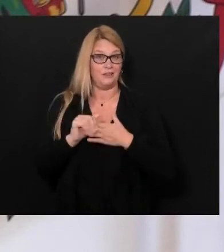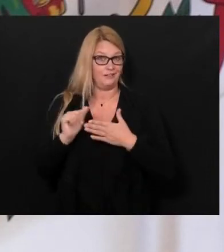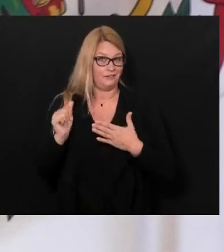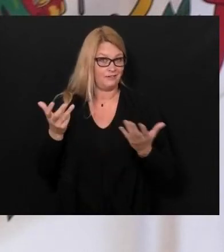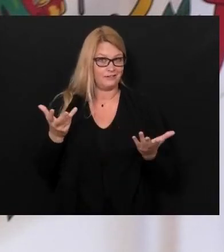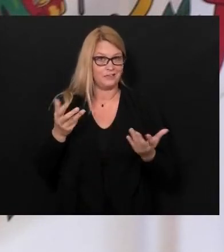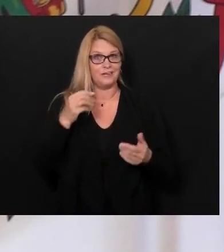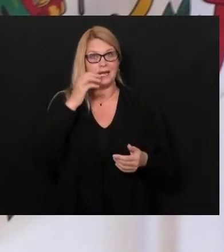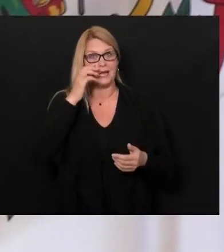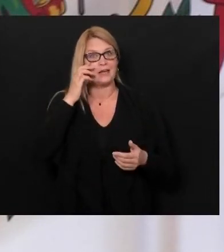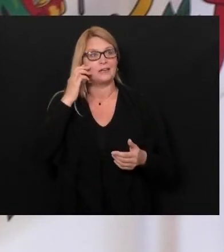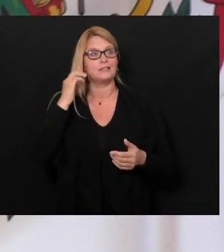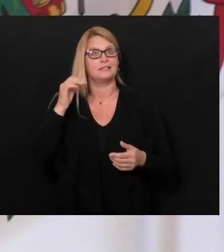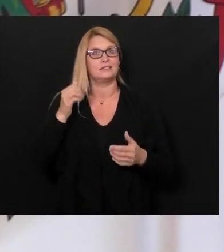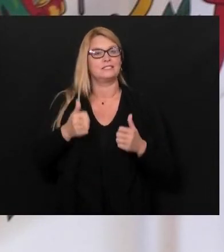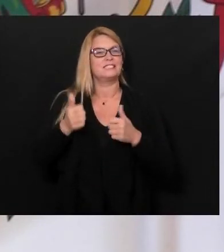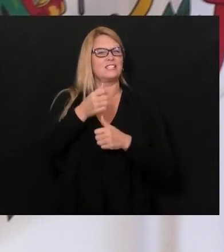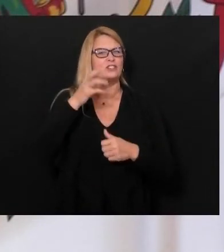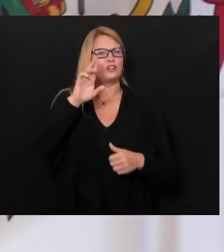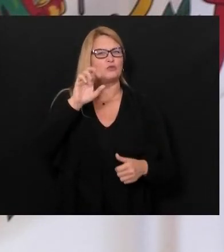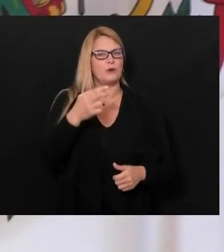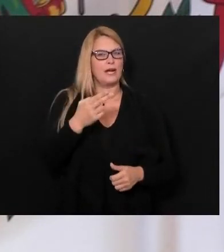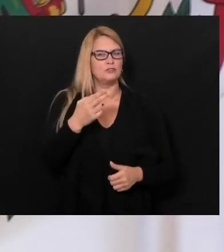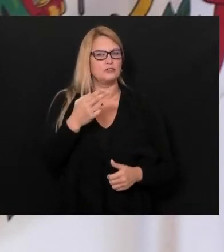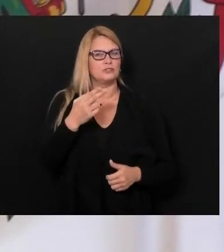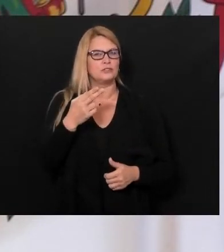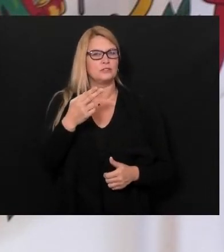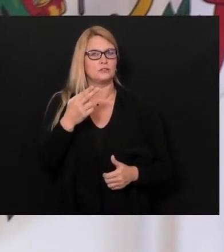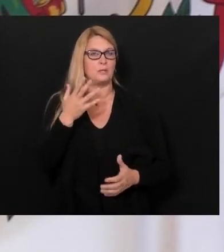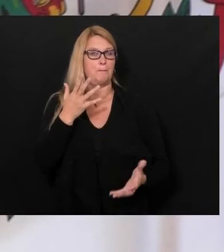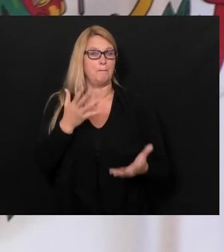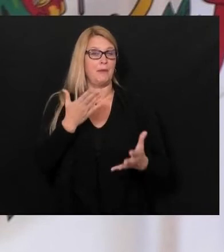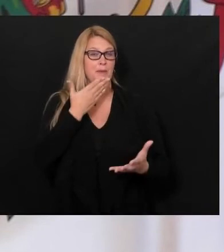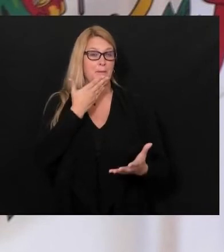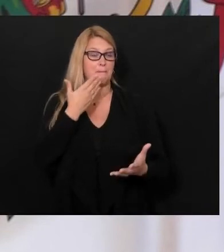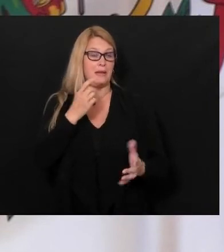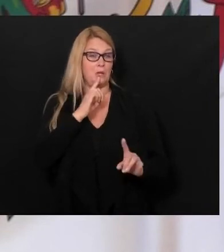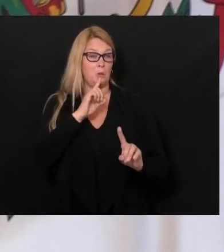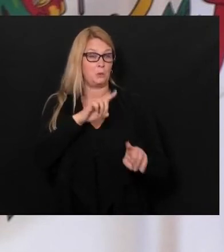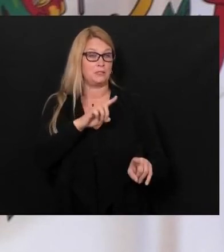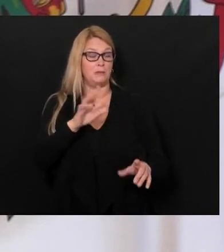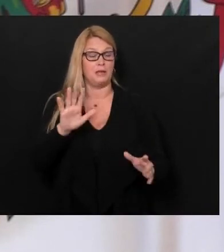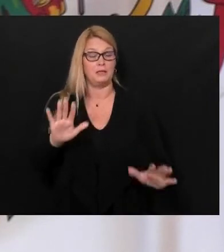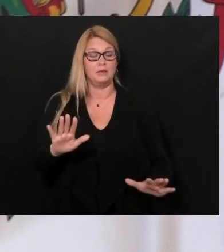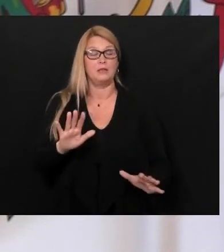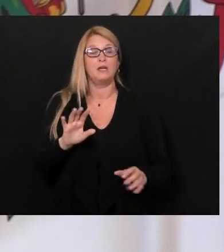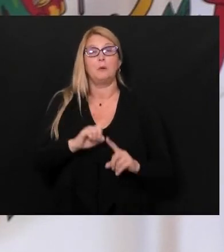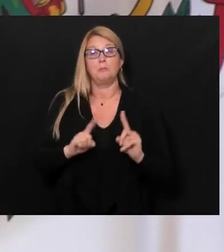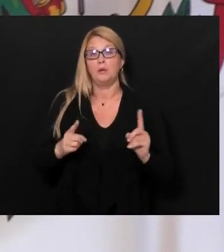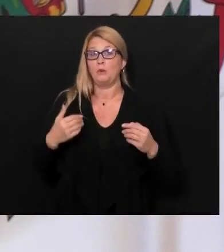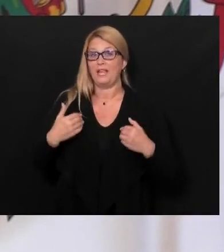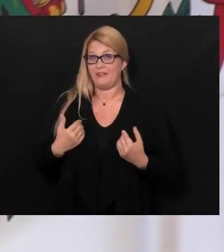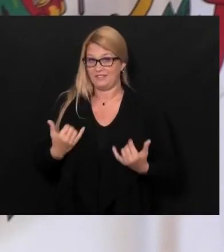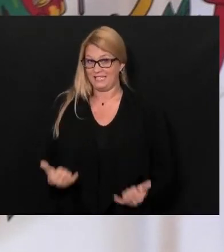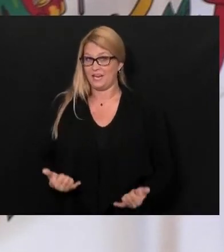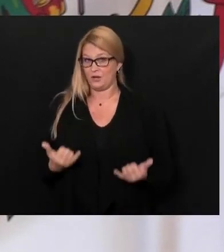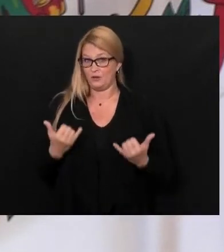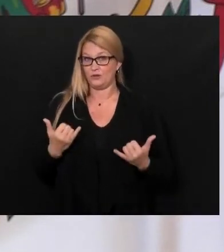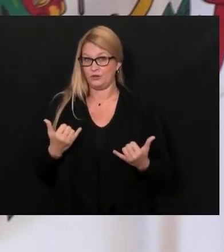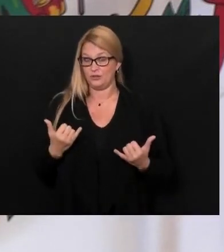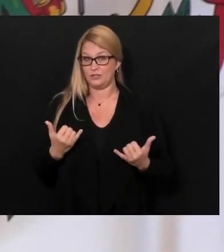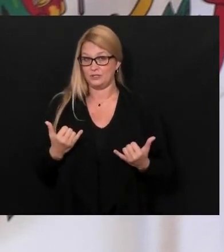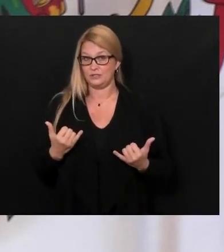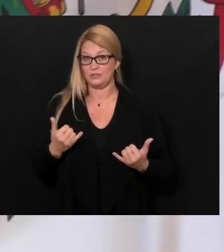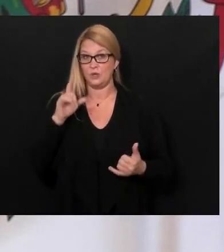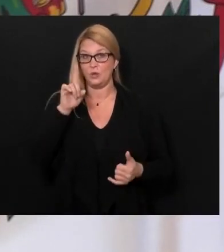have, and Secretary Crouch, you can maybe you better to jump in than anybody, but we have now on